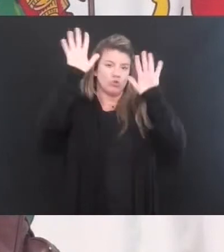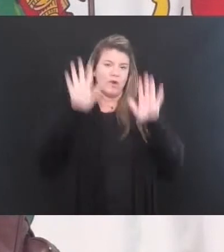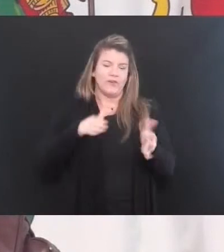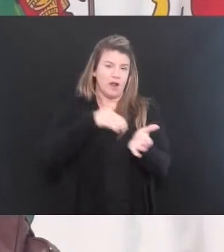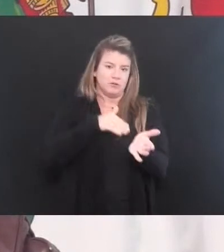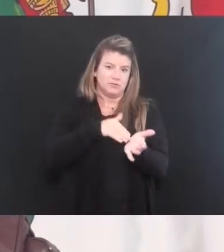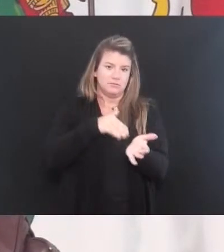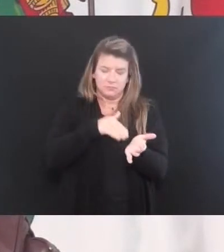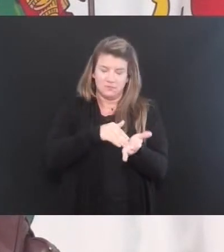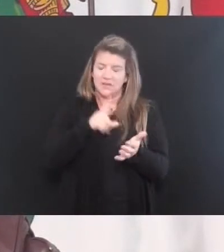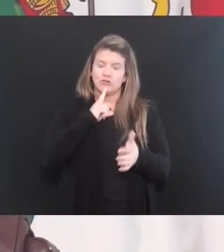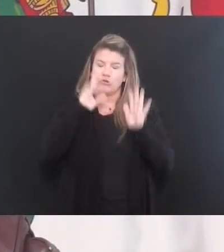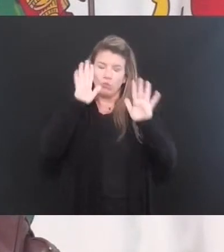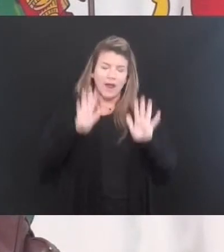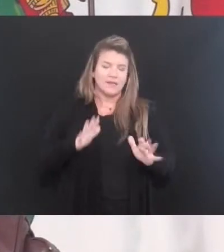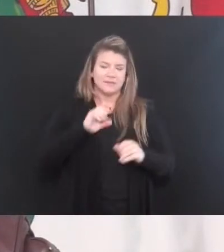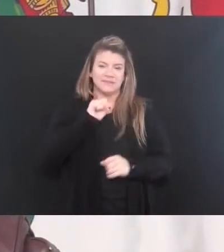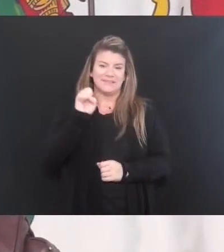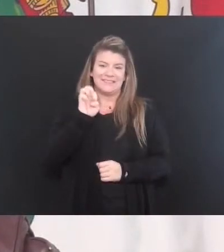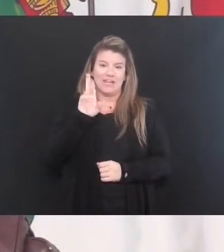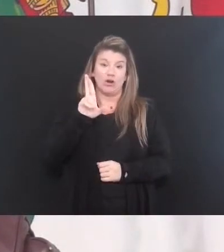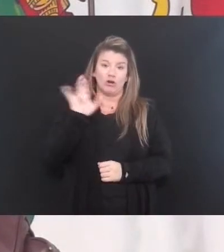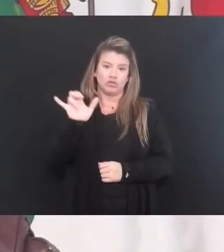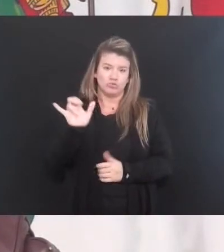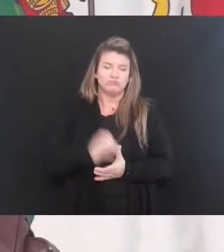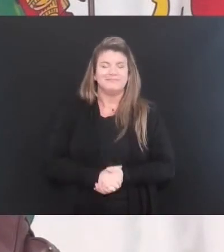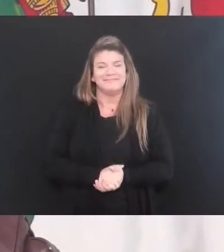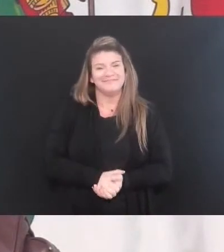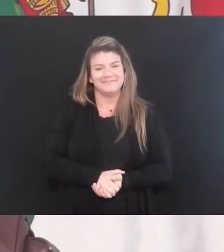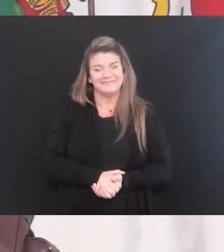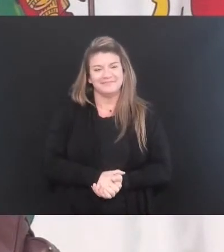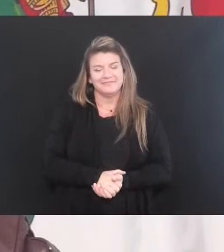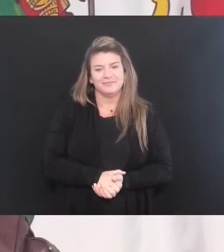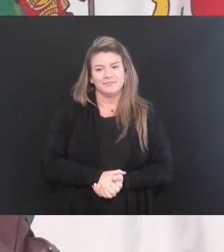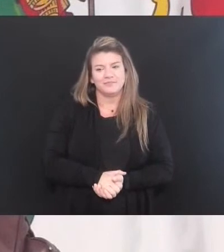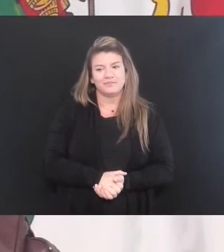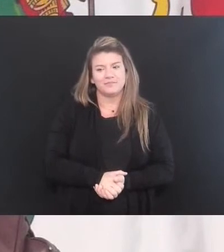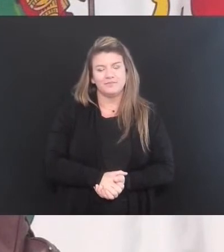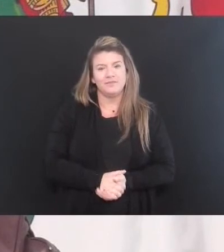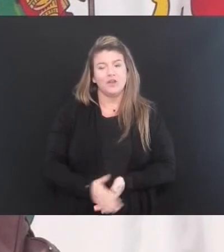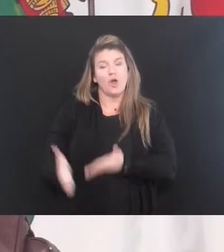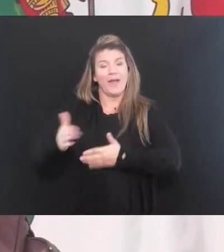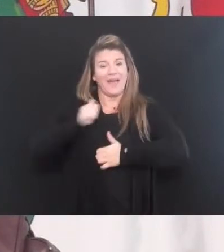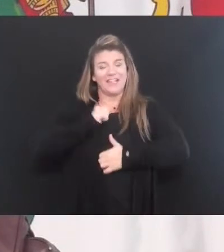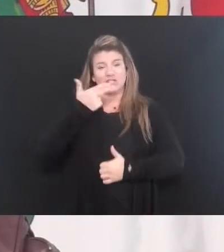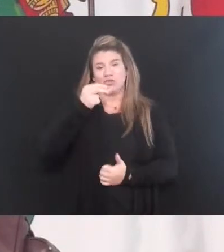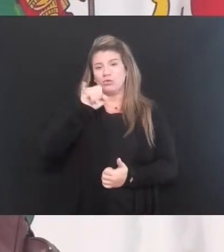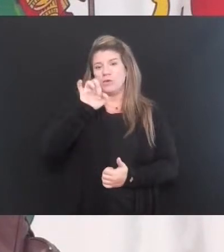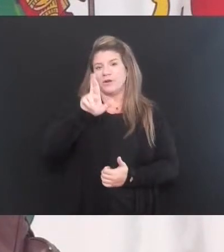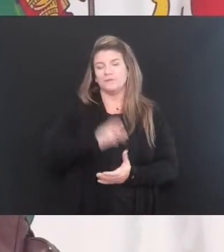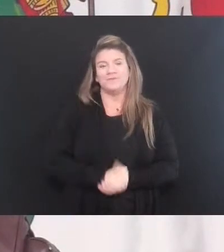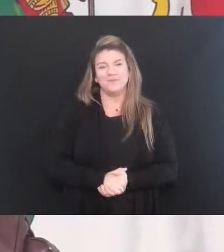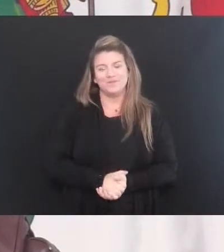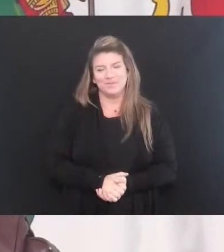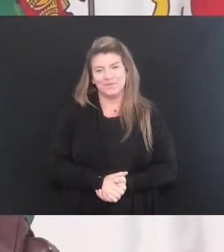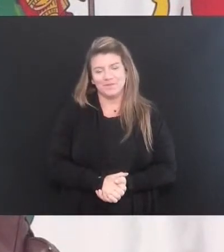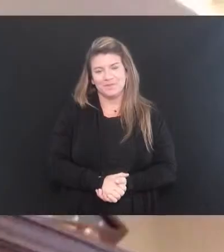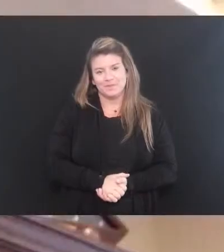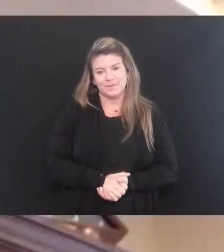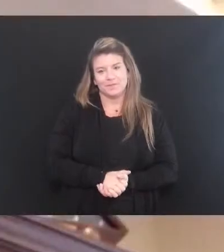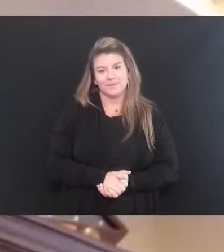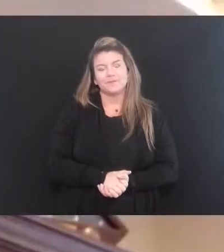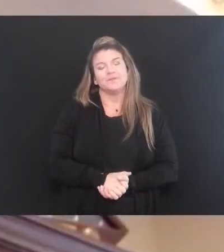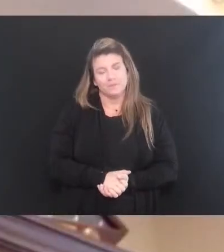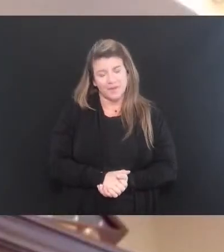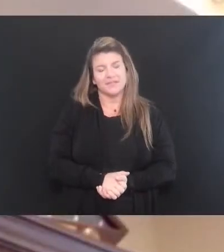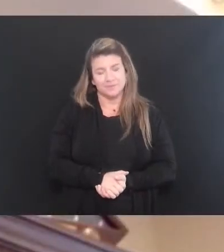and he's a great senator as well. But anyway, General Hoyer, if you can answer Mark's question, please.